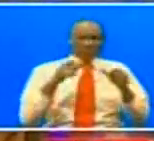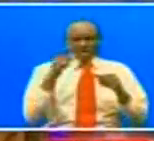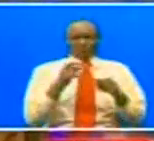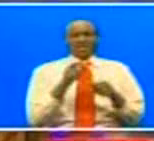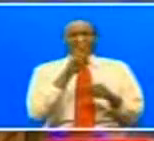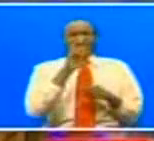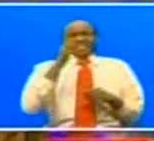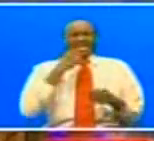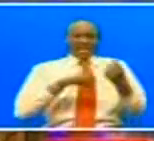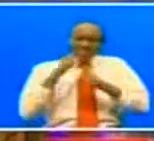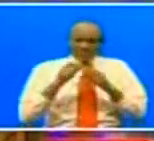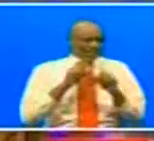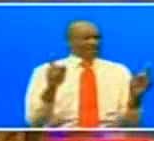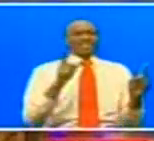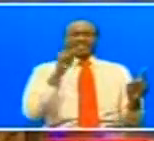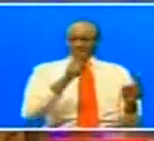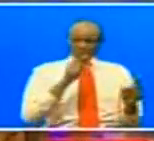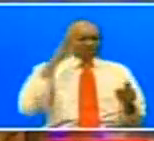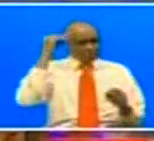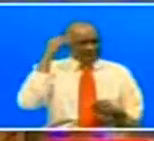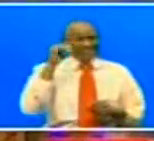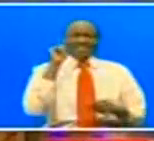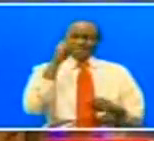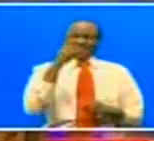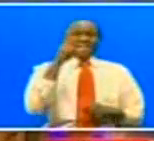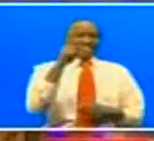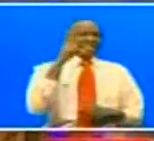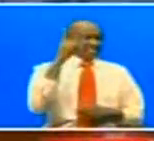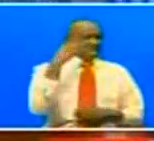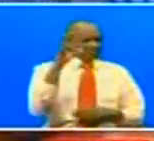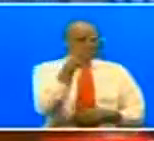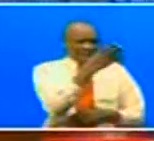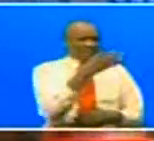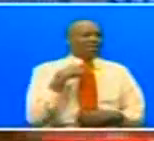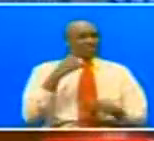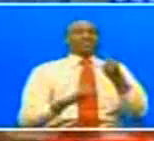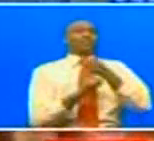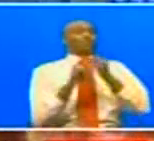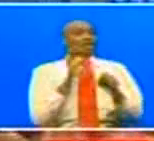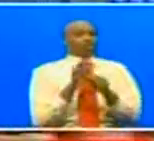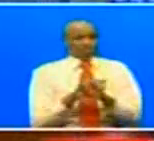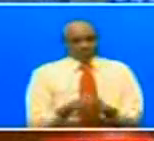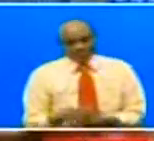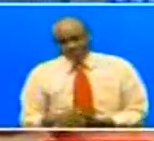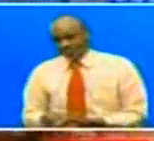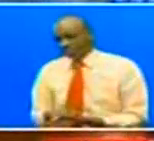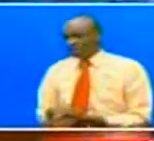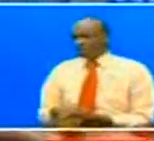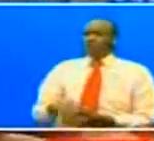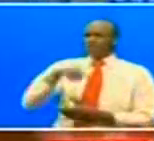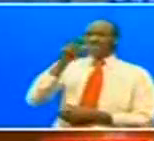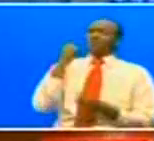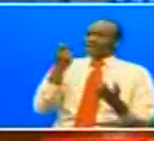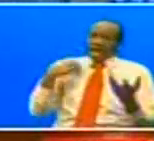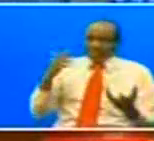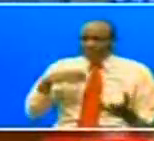reactive. What KDF has done in Somalia, very proactive, and it's something we completely support. I was going to follow up and ask, should KDF pull out?